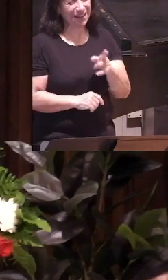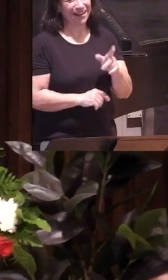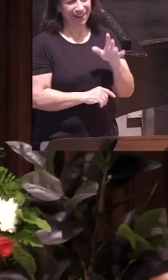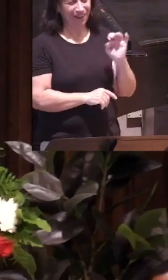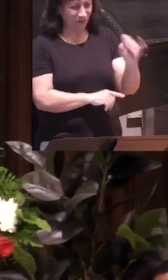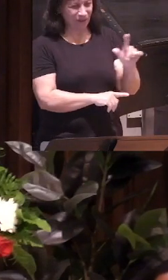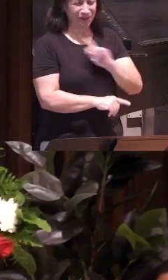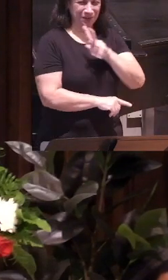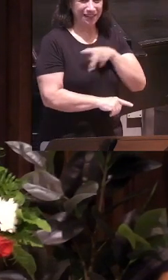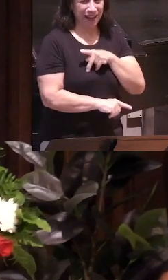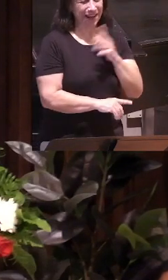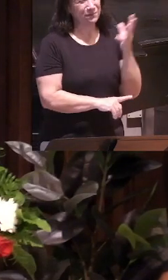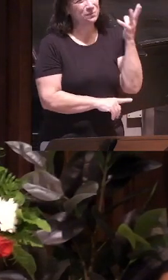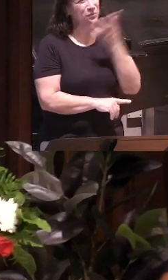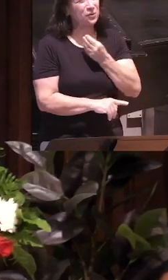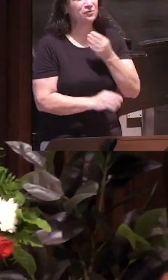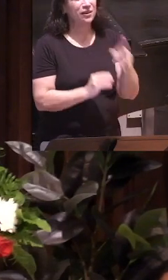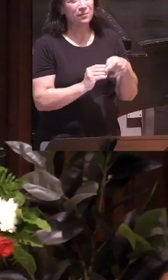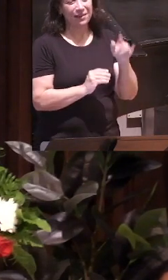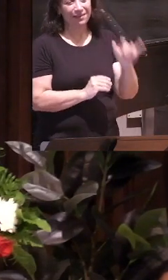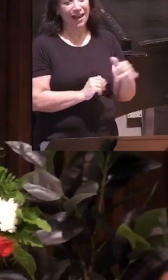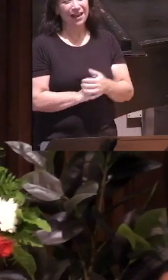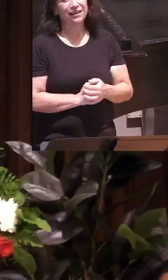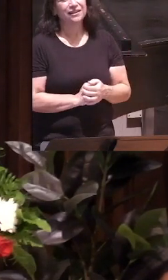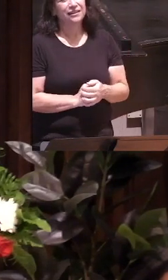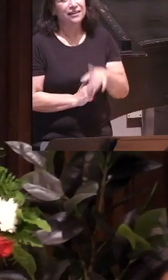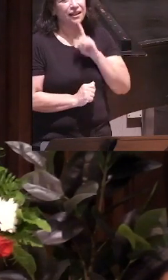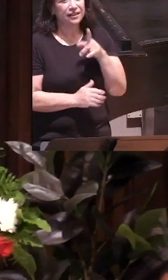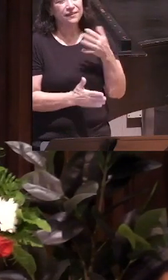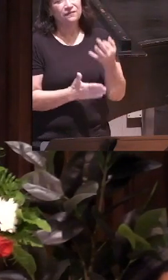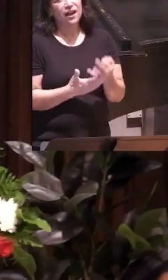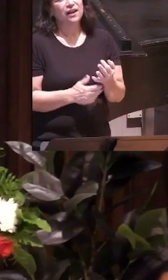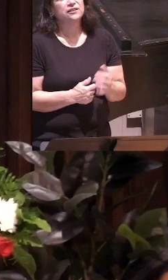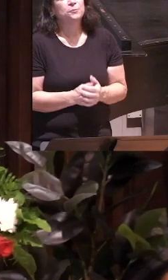the really beautiful thing about it is the fact that